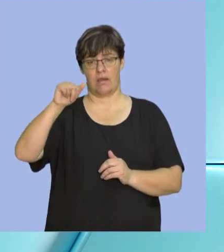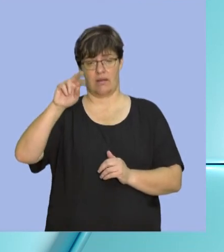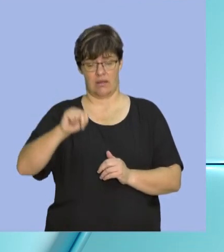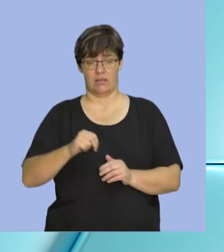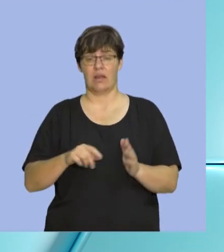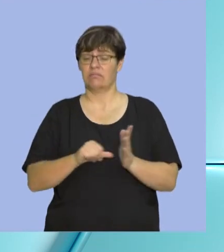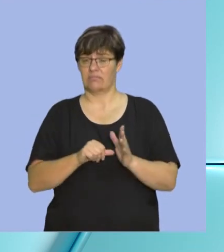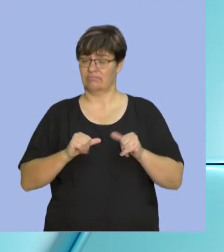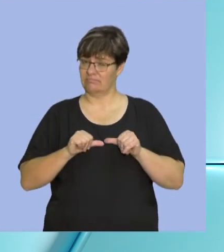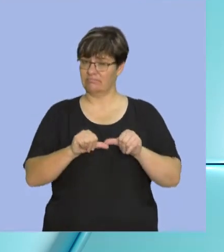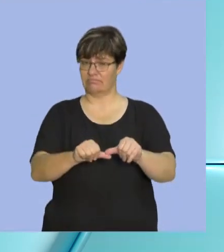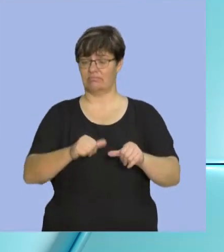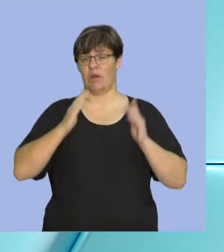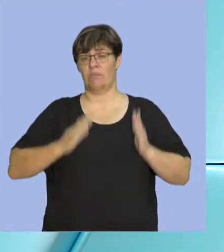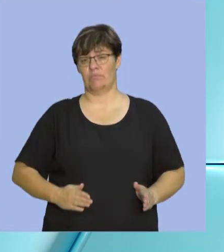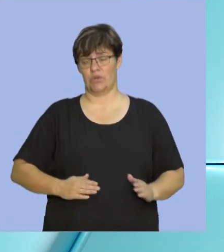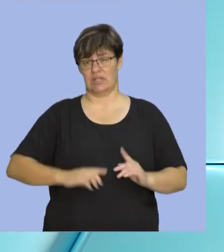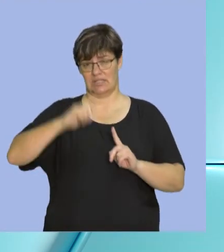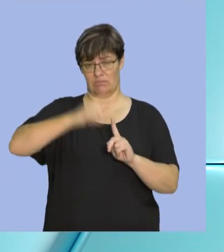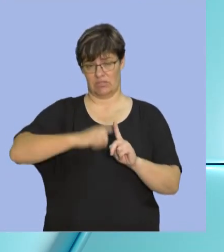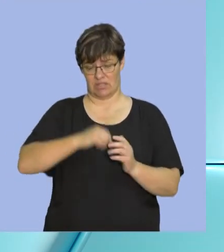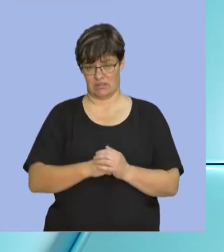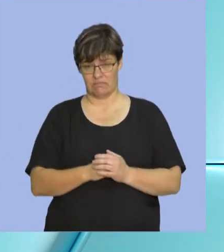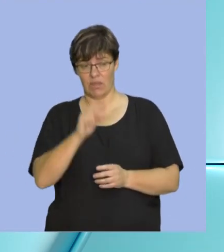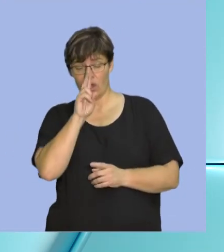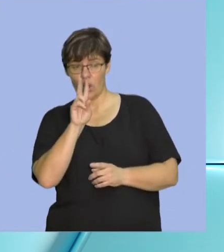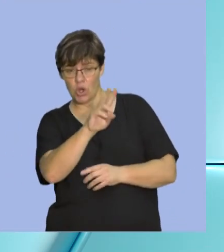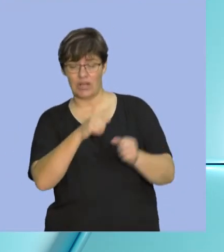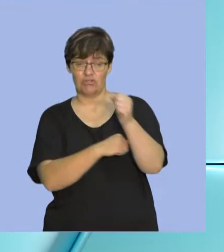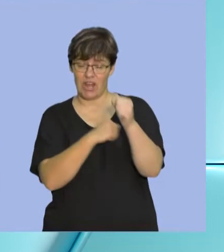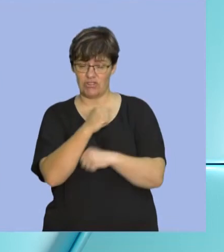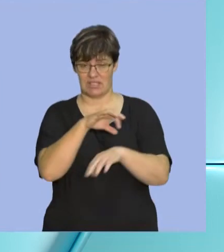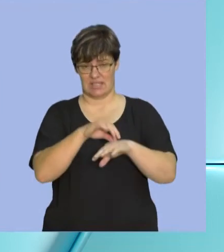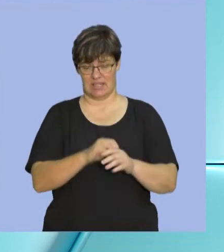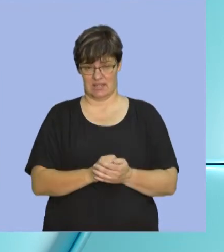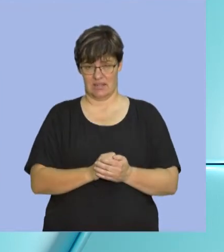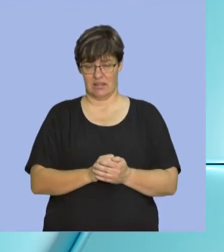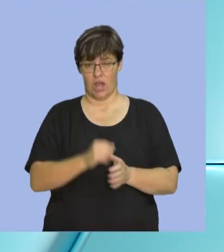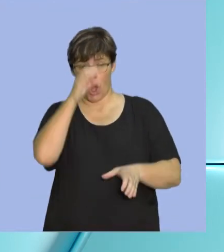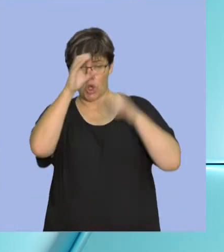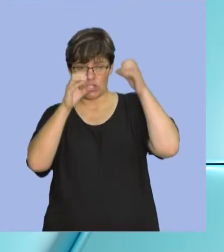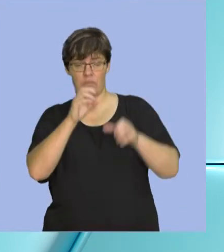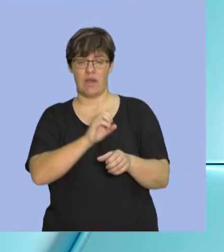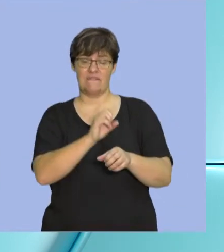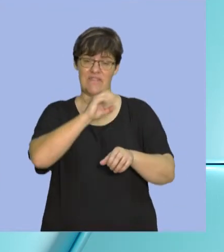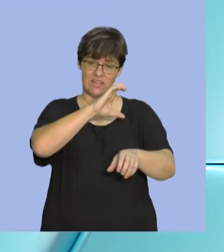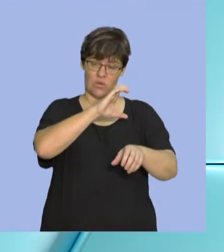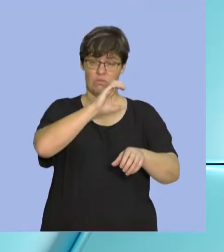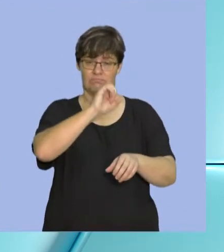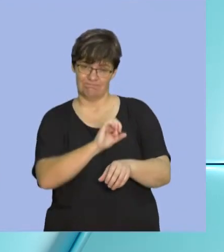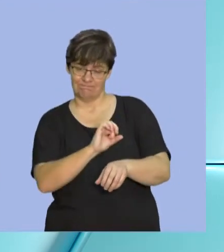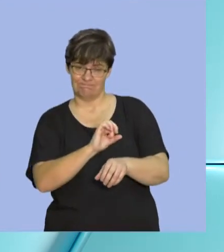body temperature. So as a recap, look at the structure of the skin, unpack the concepts of vasodilation and